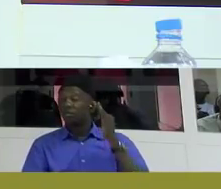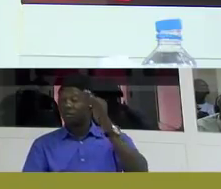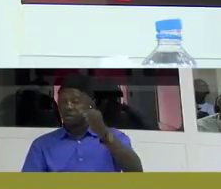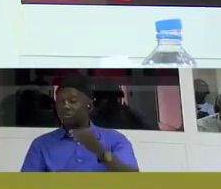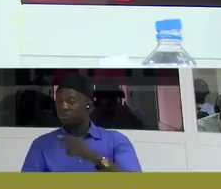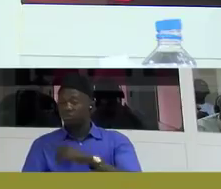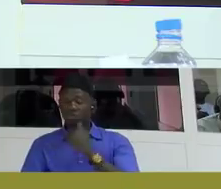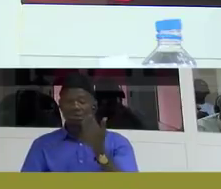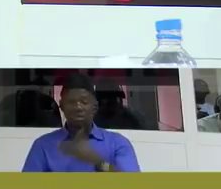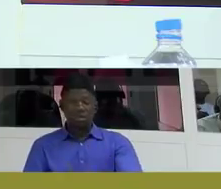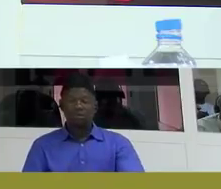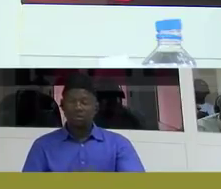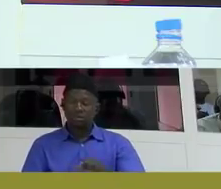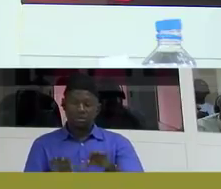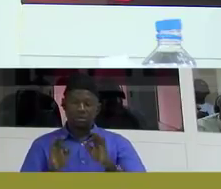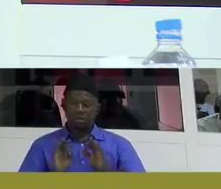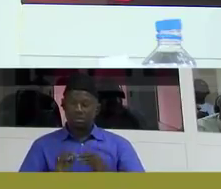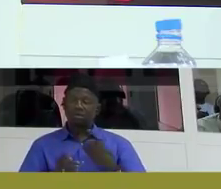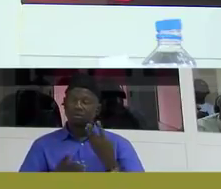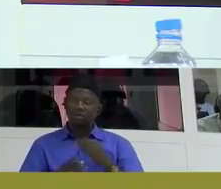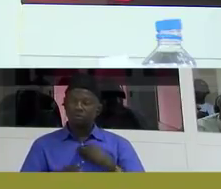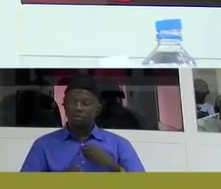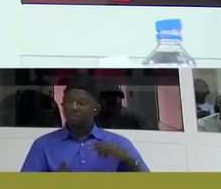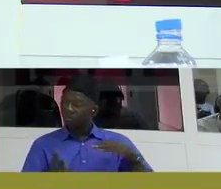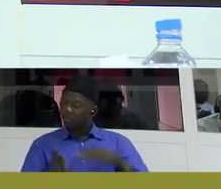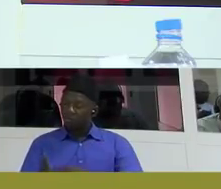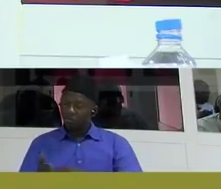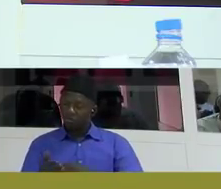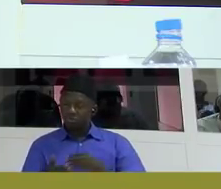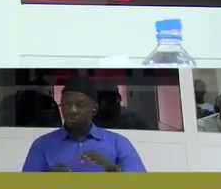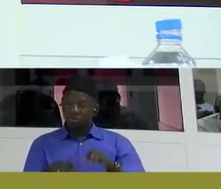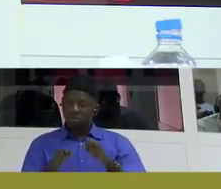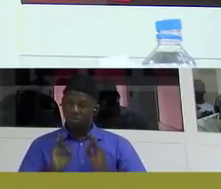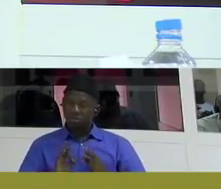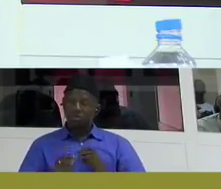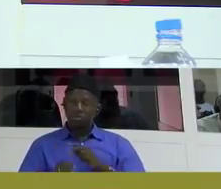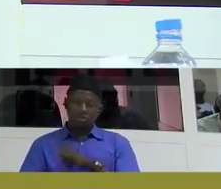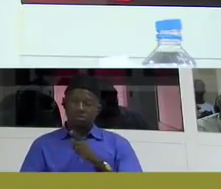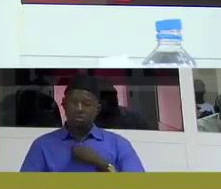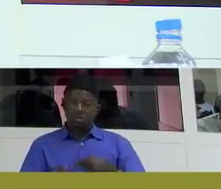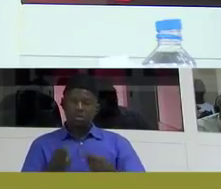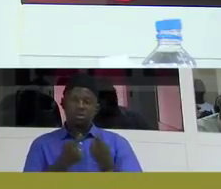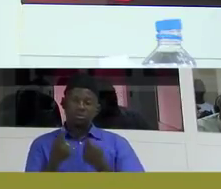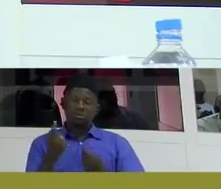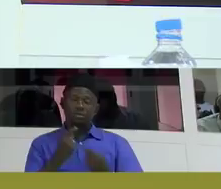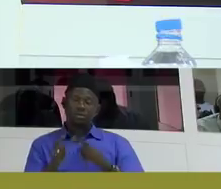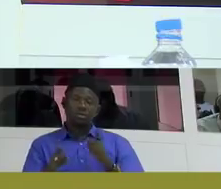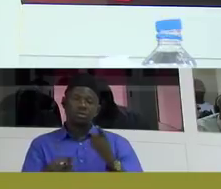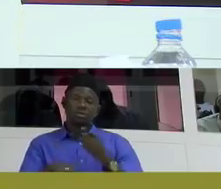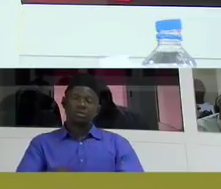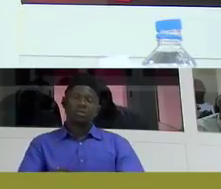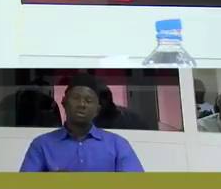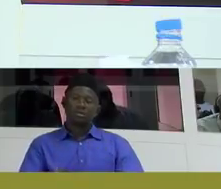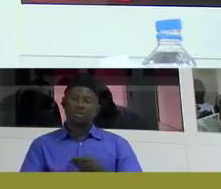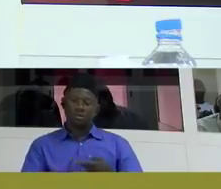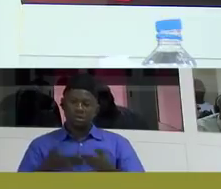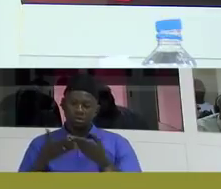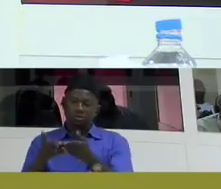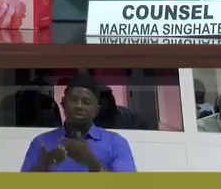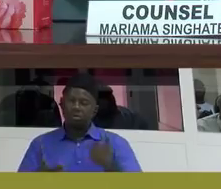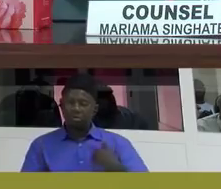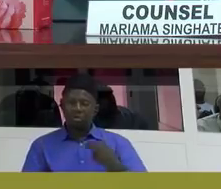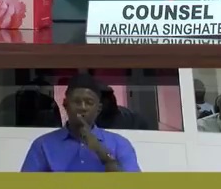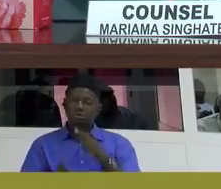take, and even if we are compelled to take, we will repeat the same thing. Give it to the people who need it